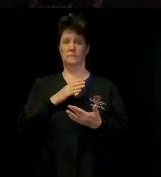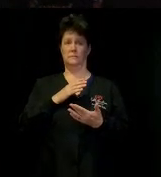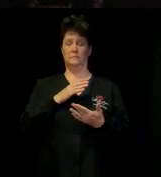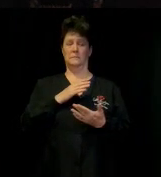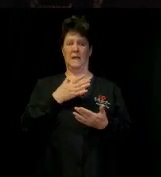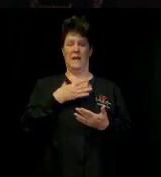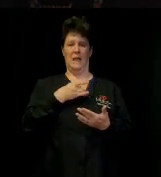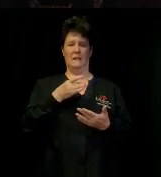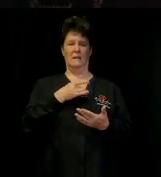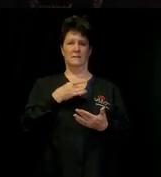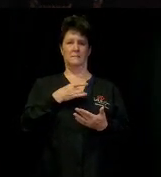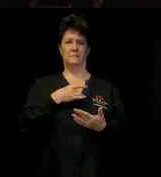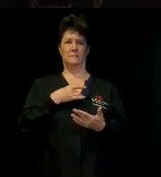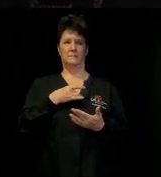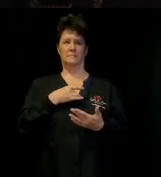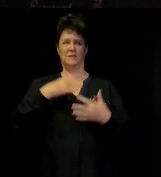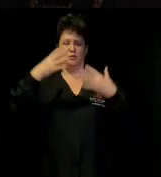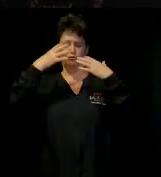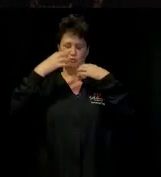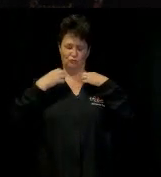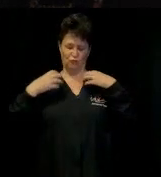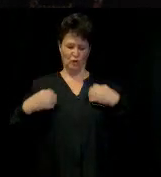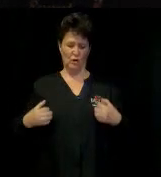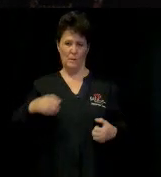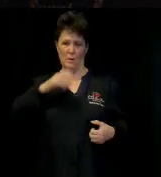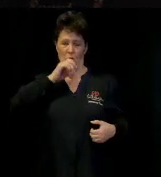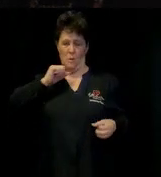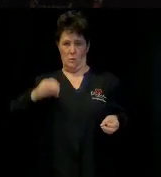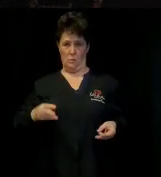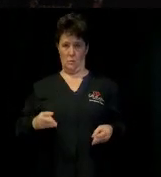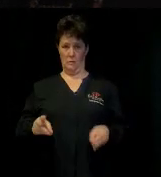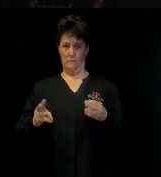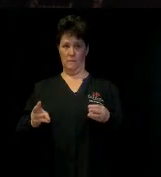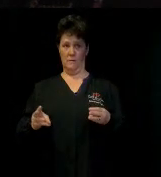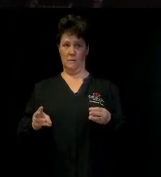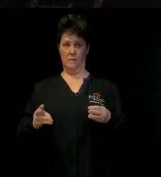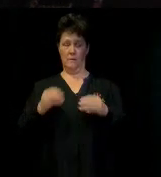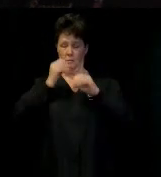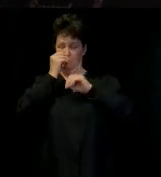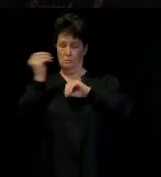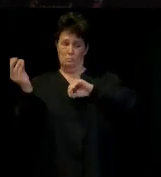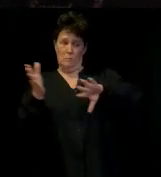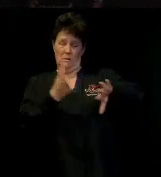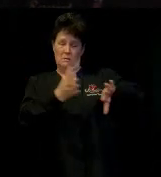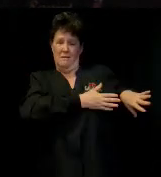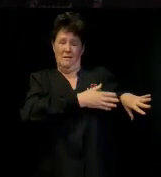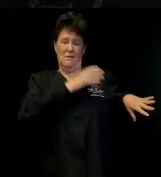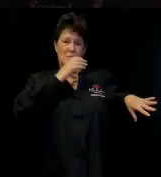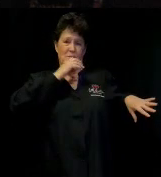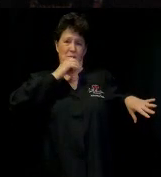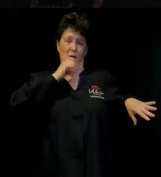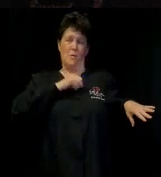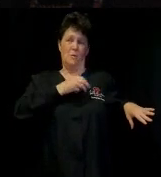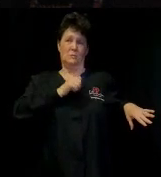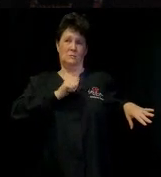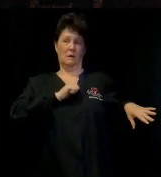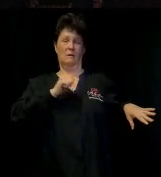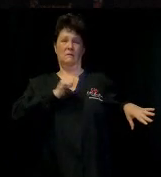it. Strip yourselves of your former nature. Put off and disregard your old unrenewed self.